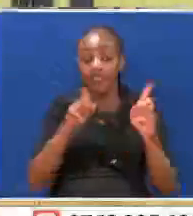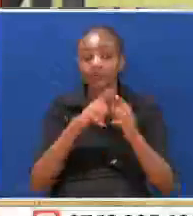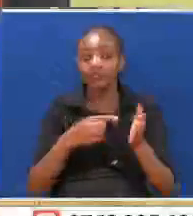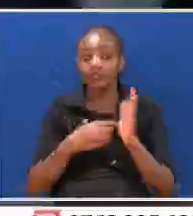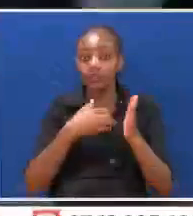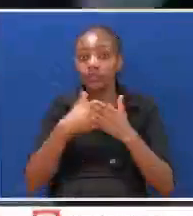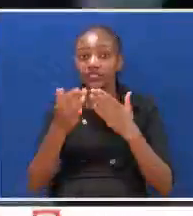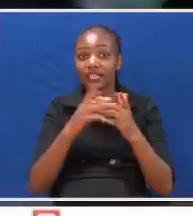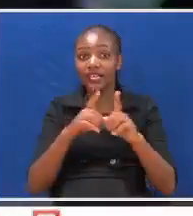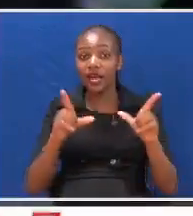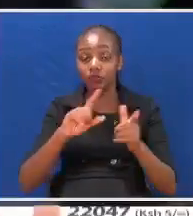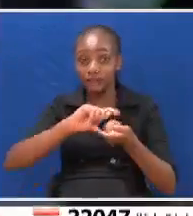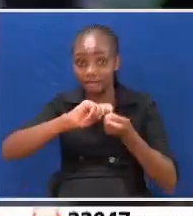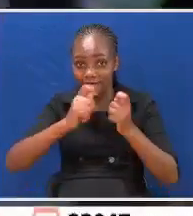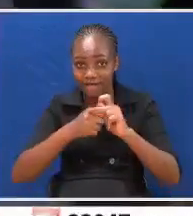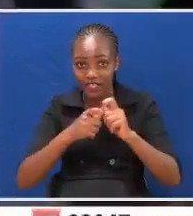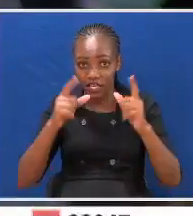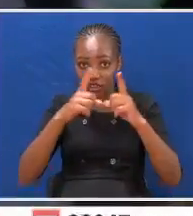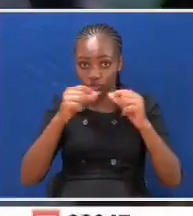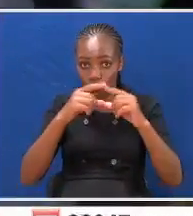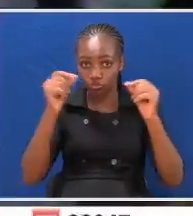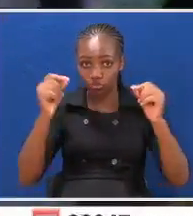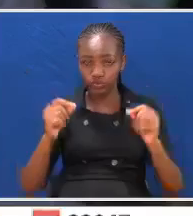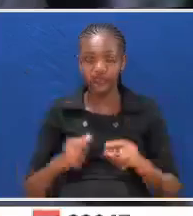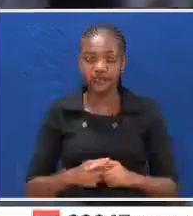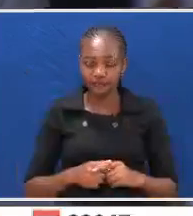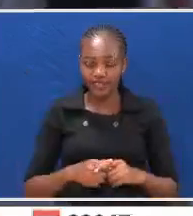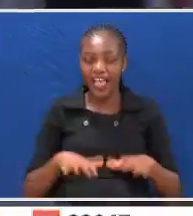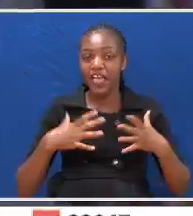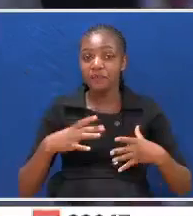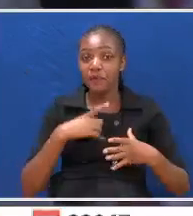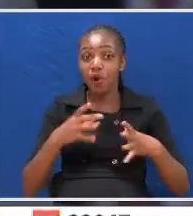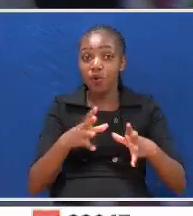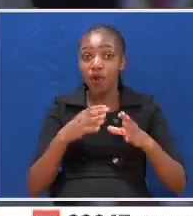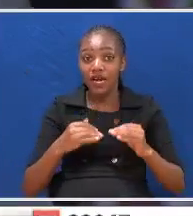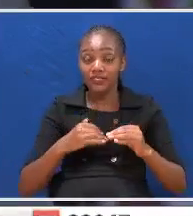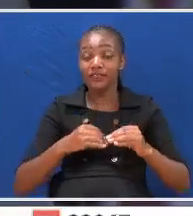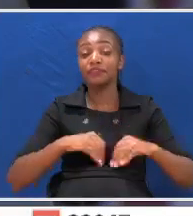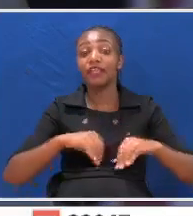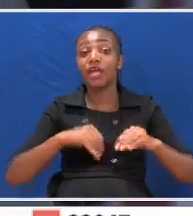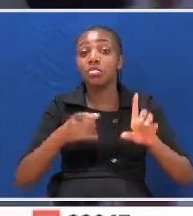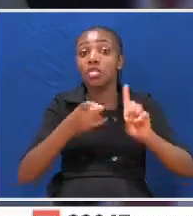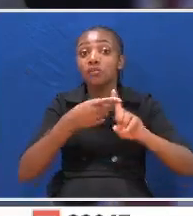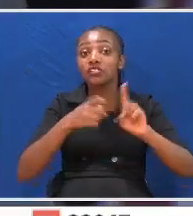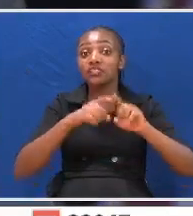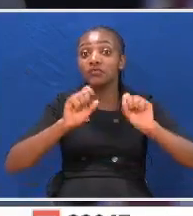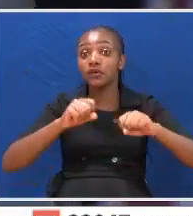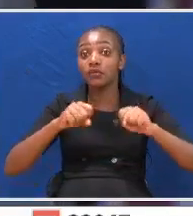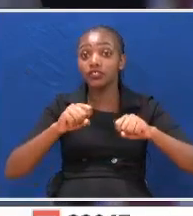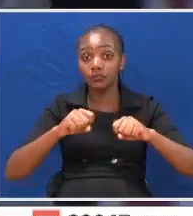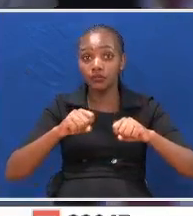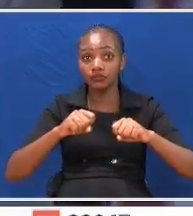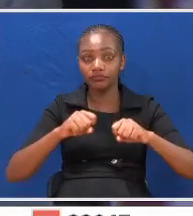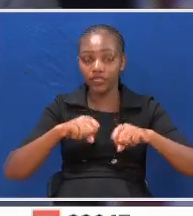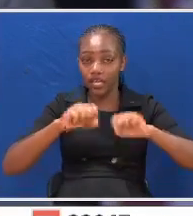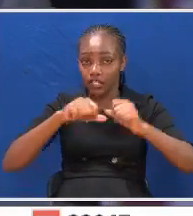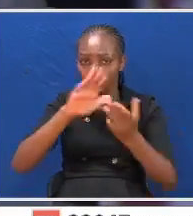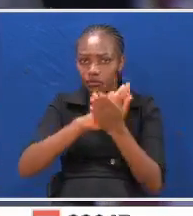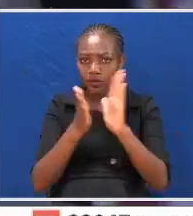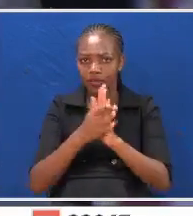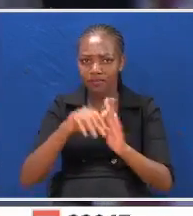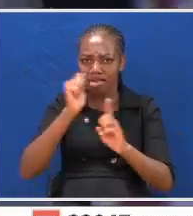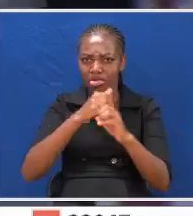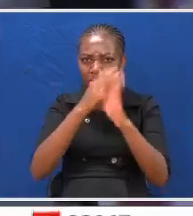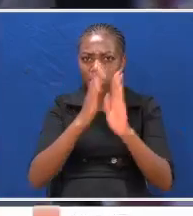into speech. But the young people who embrace the positive and the possible will emerge heroes